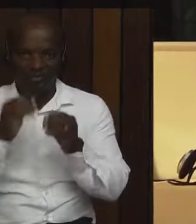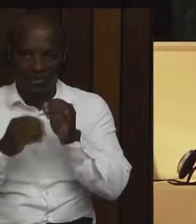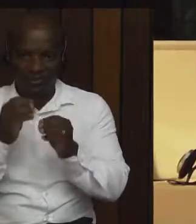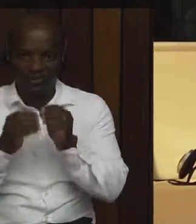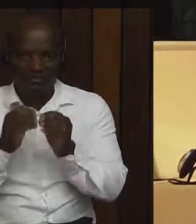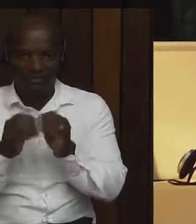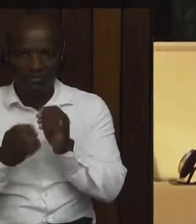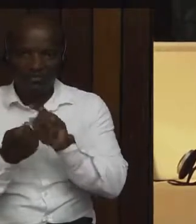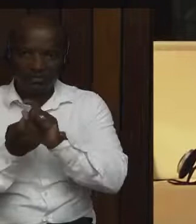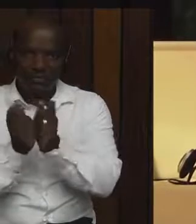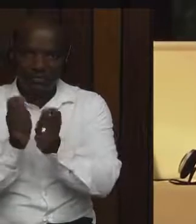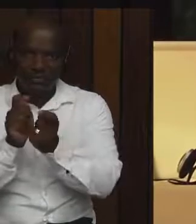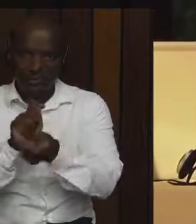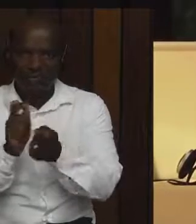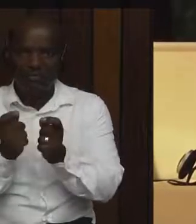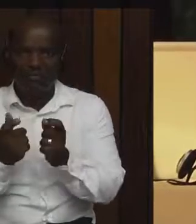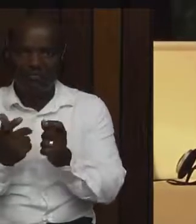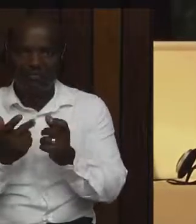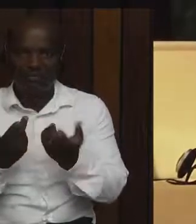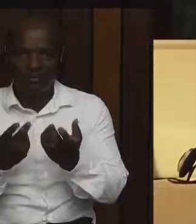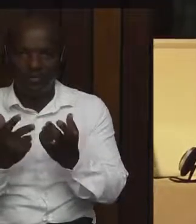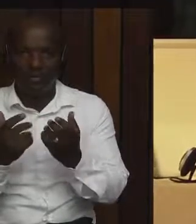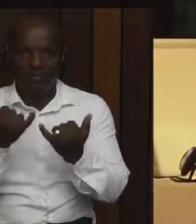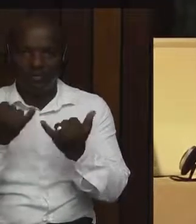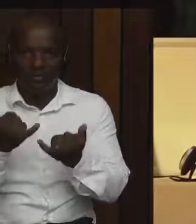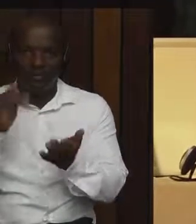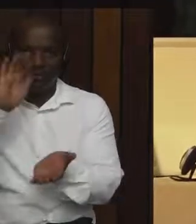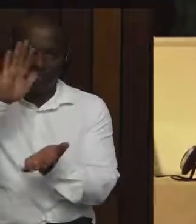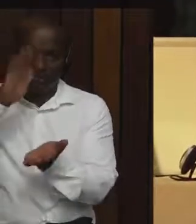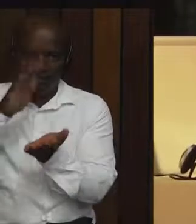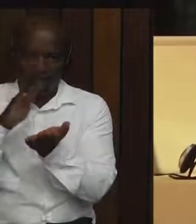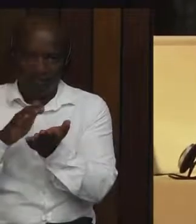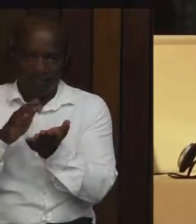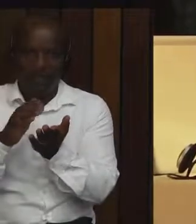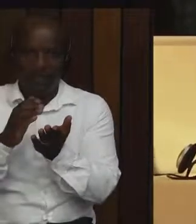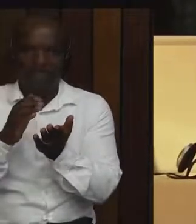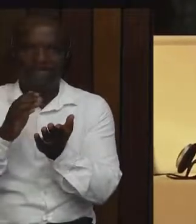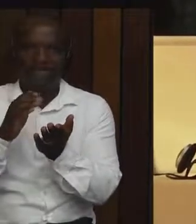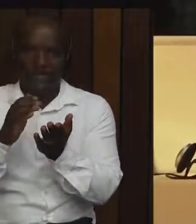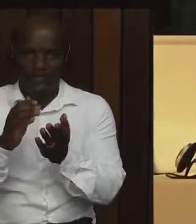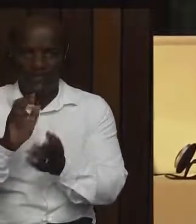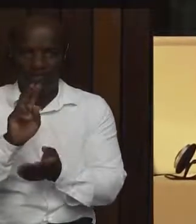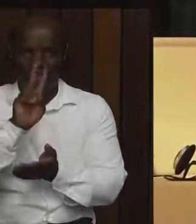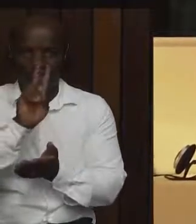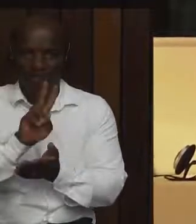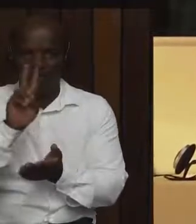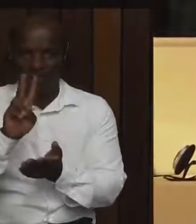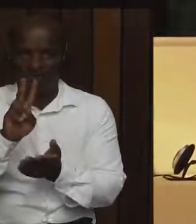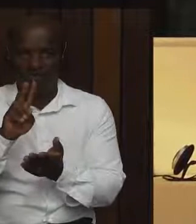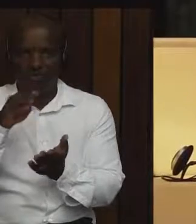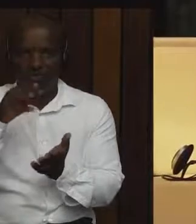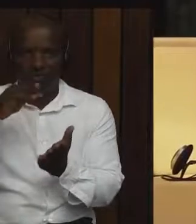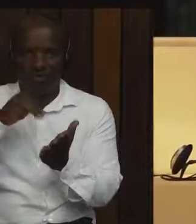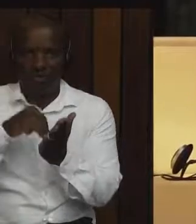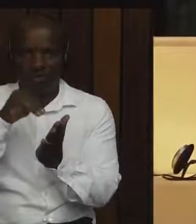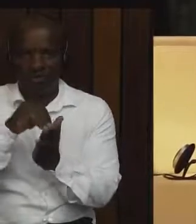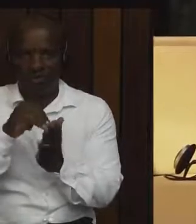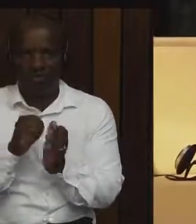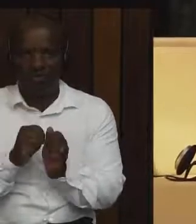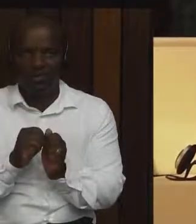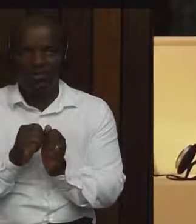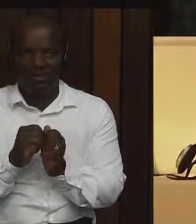can see there, it was reduced by 22 million. That's 5% during this adjustment